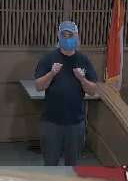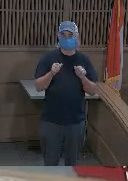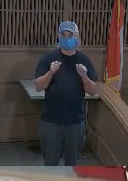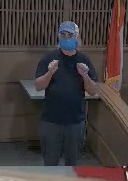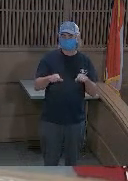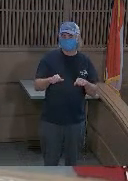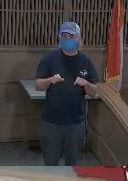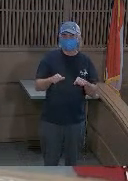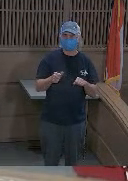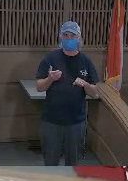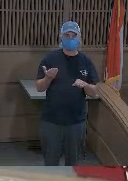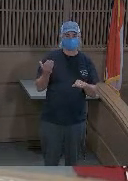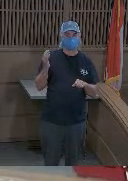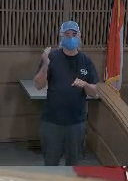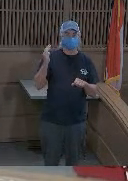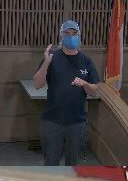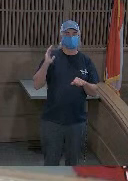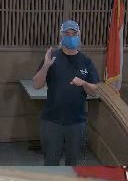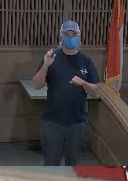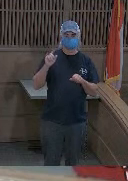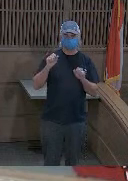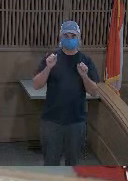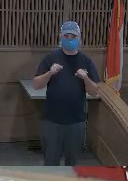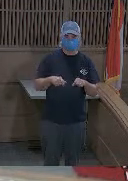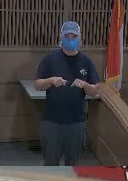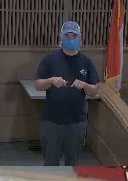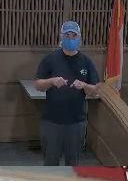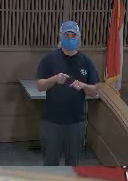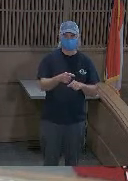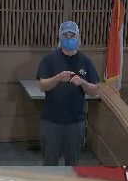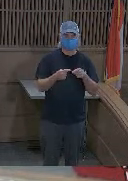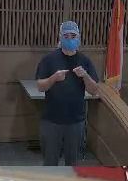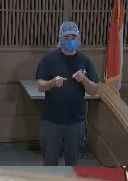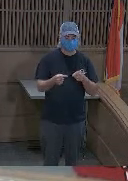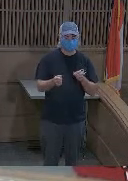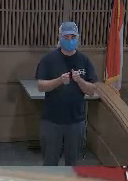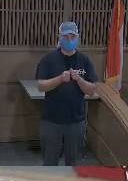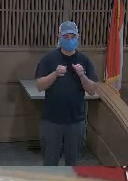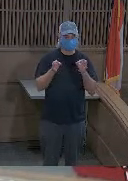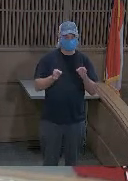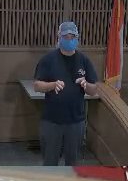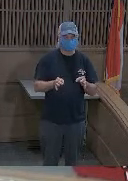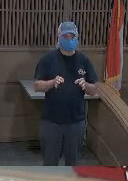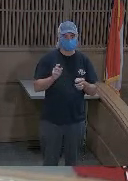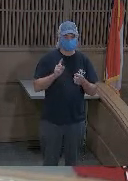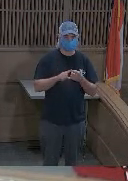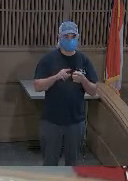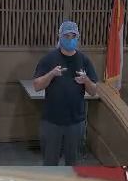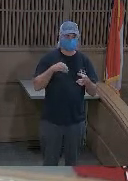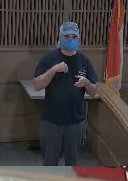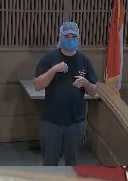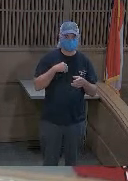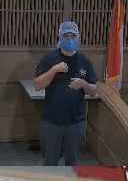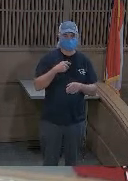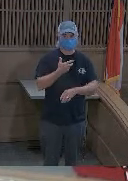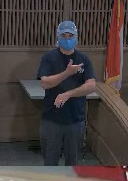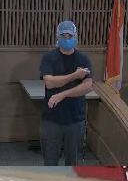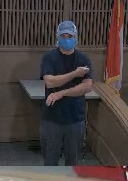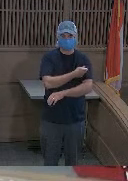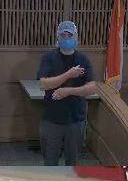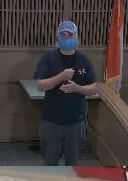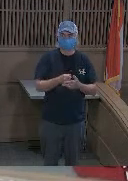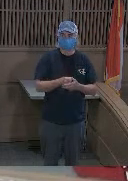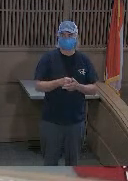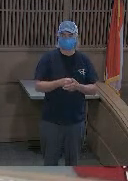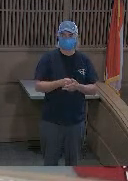and they talk to us about the struggle they've had with deciding whether or not to get the vaccine. In some cases,